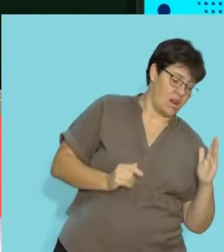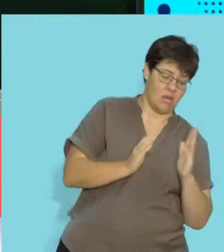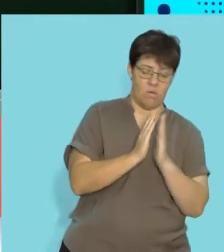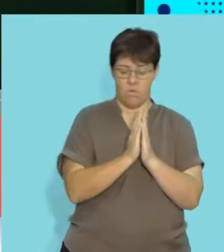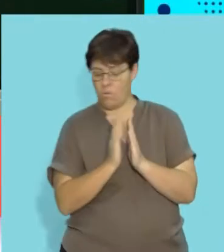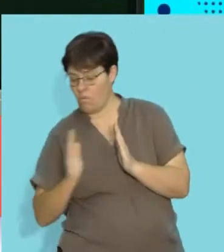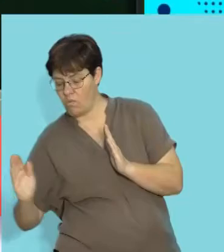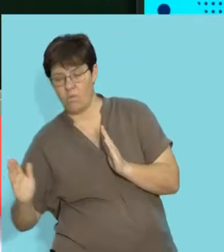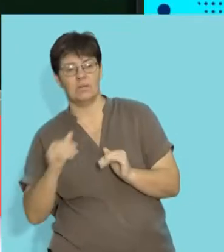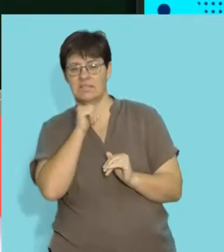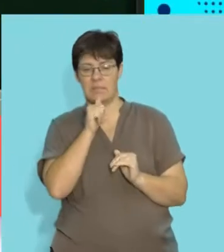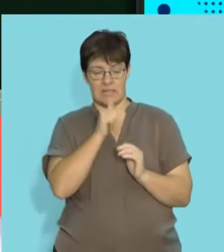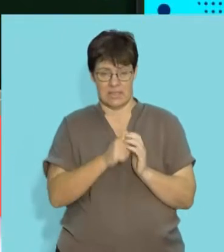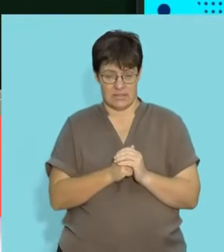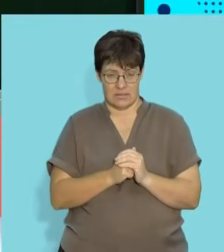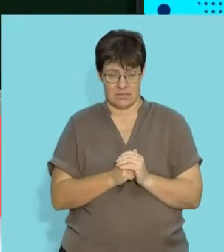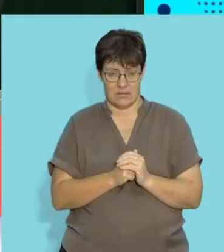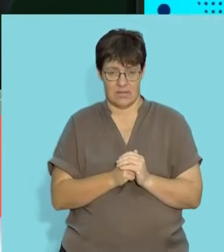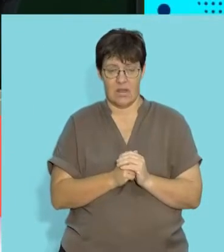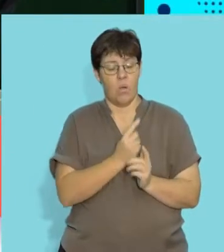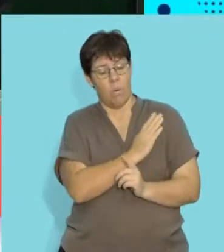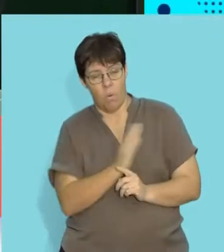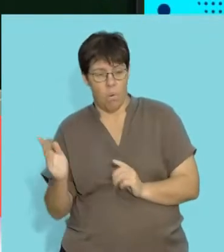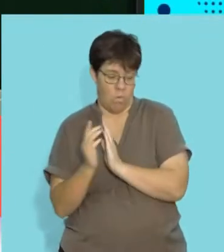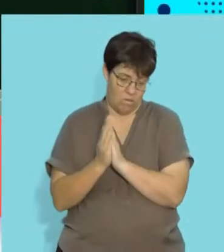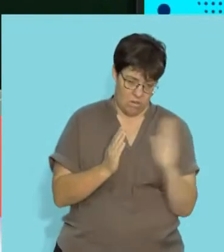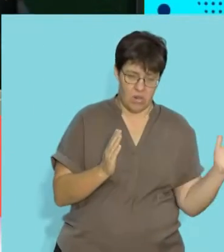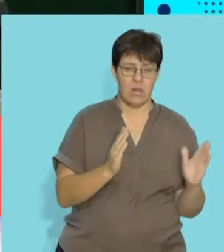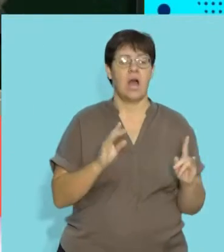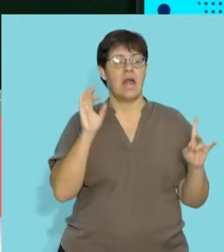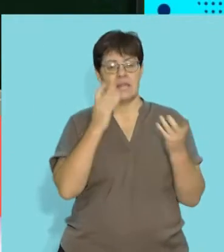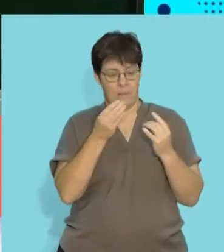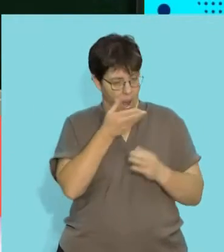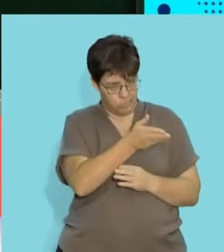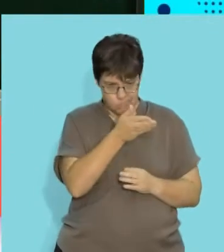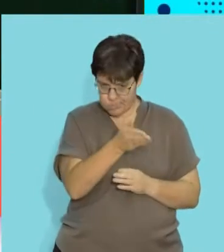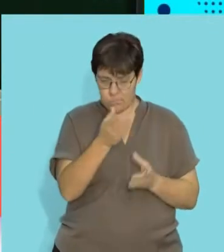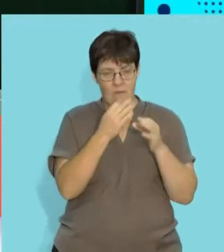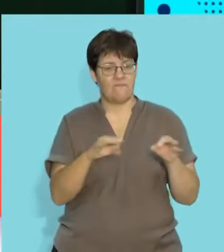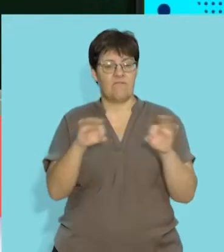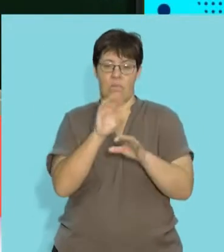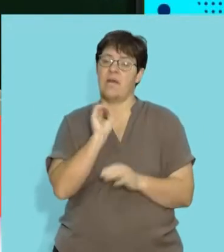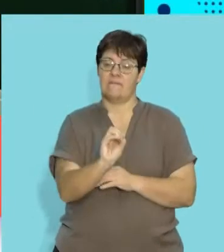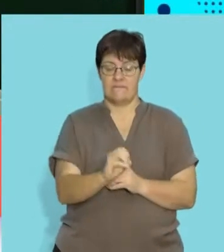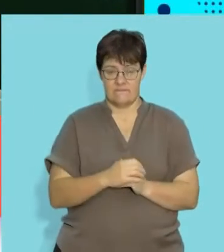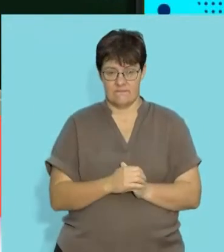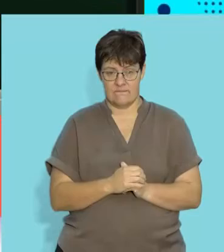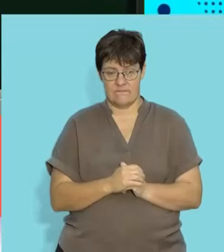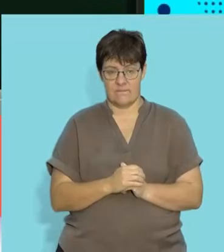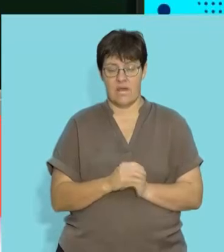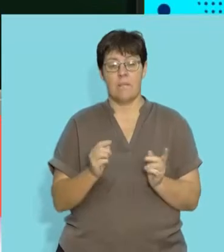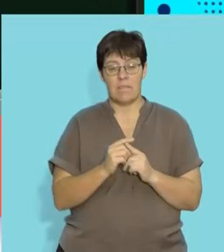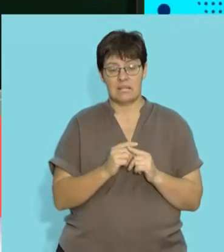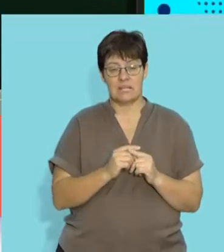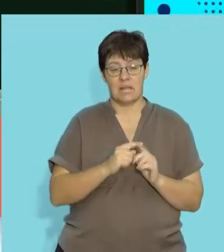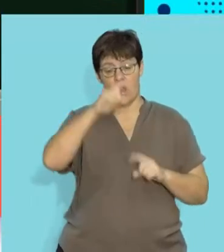whether you go to positive infinity or negative infinity, all the numbers are defined. They are all valid.